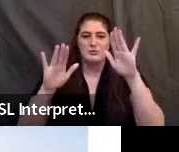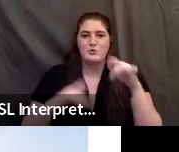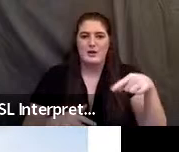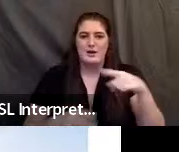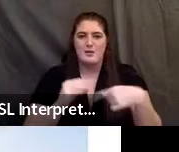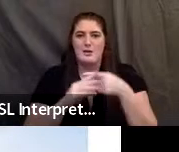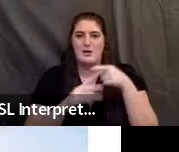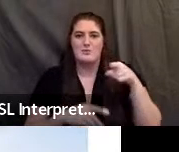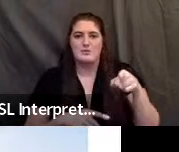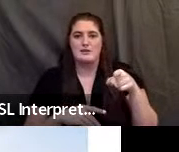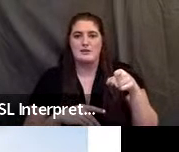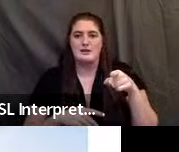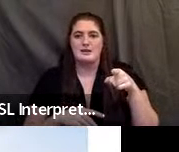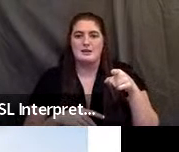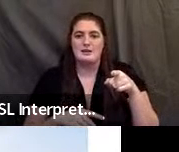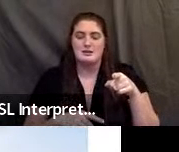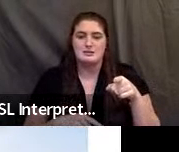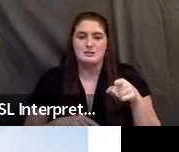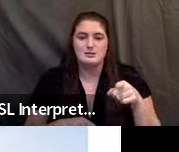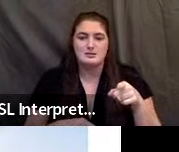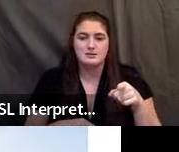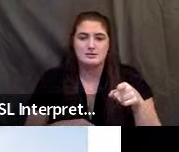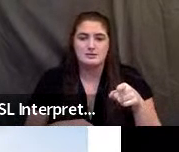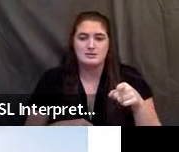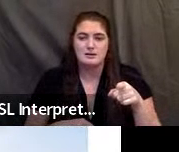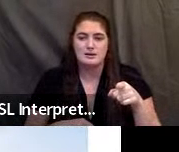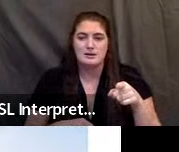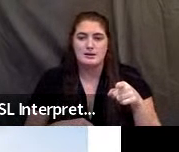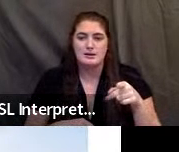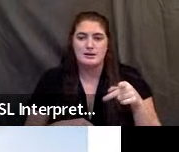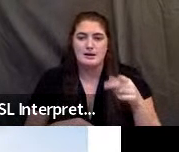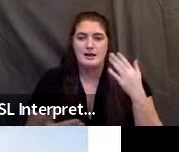They undulate. I don't know, Miki, the exact